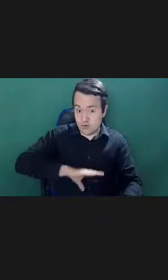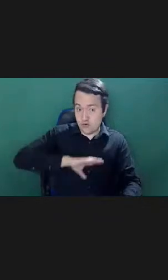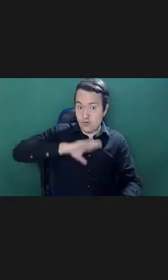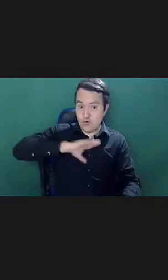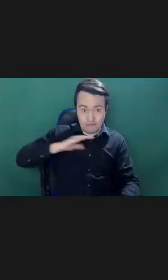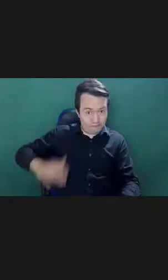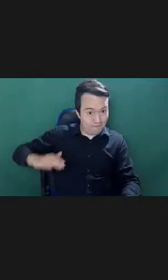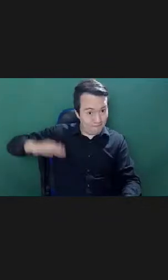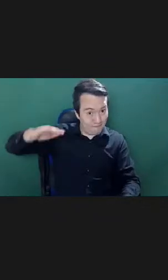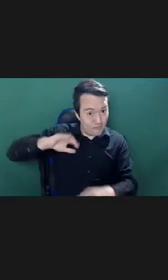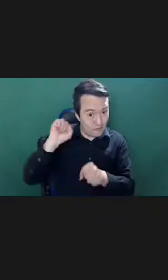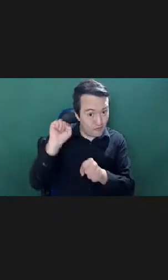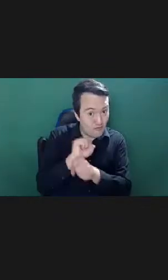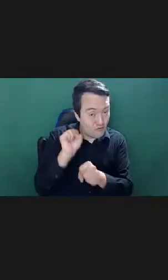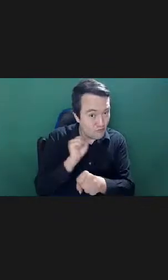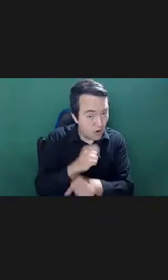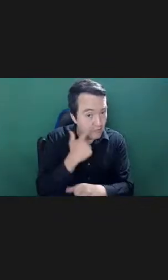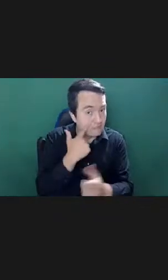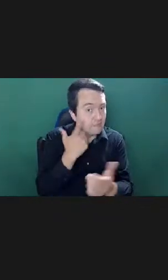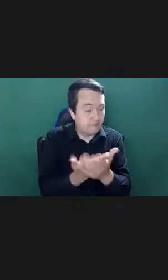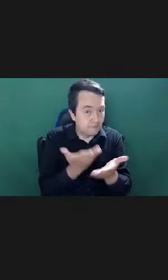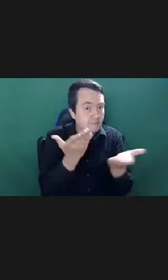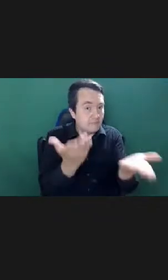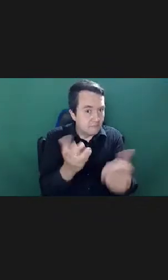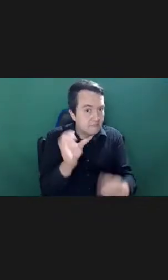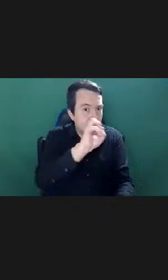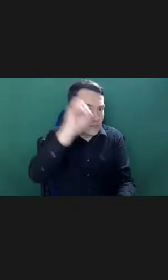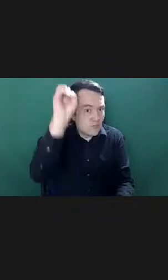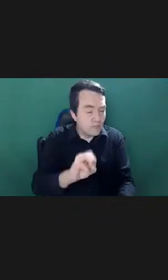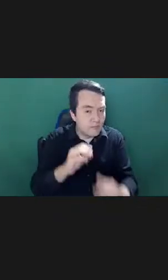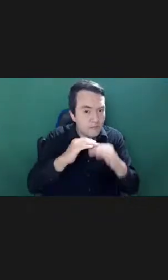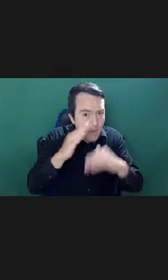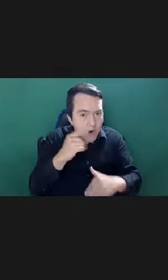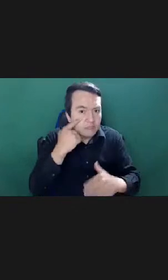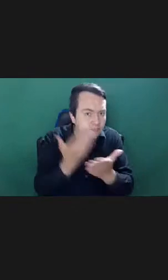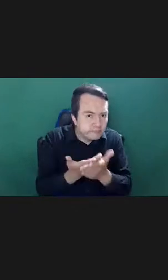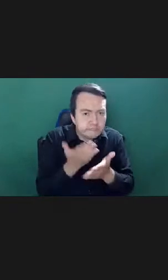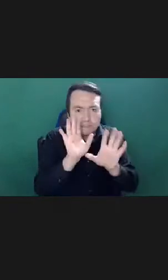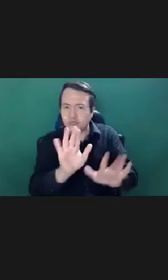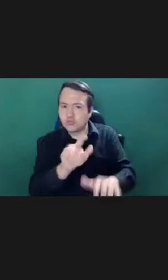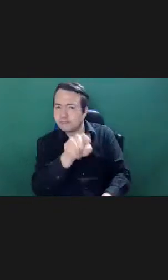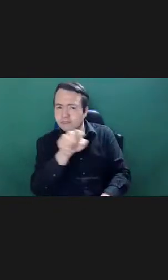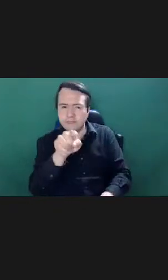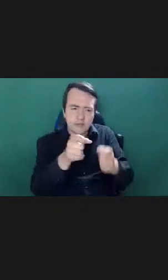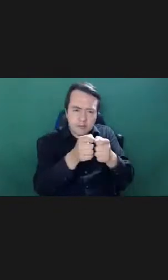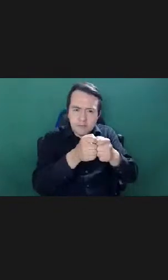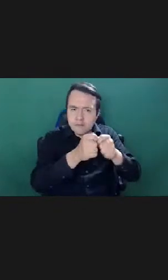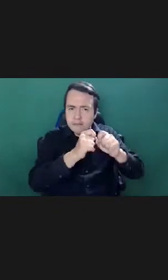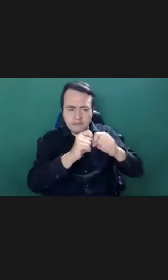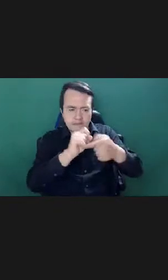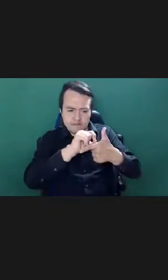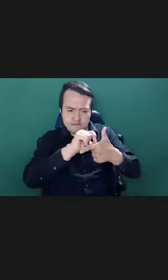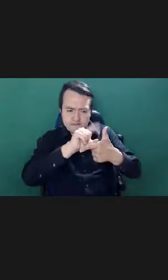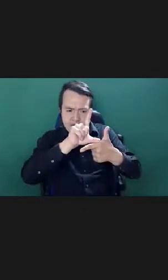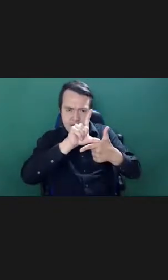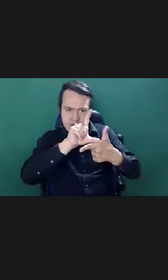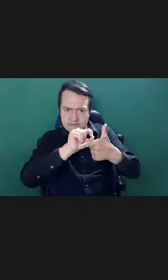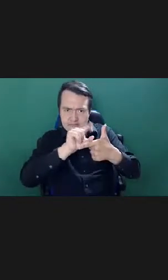it's followed by diabetes and kidney disorders, which are have a huge burden in